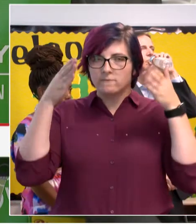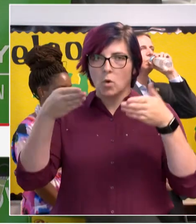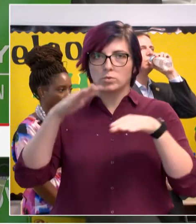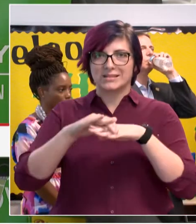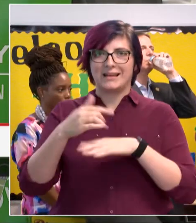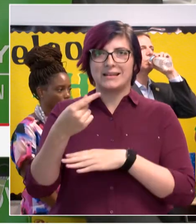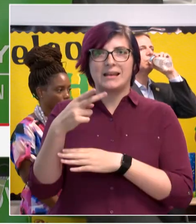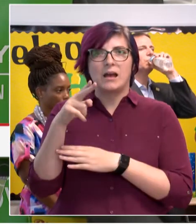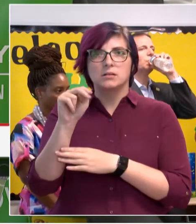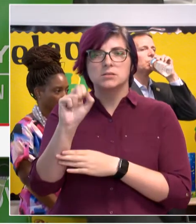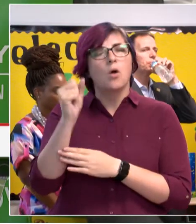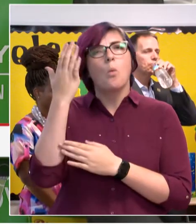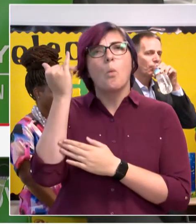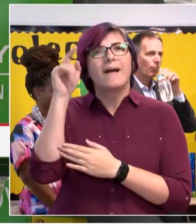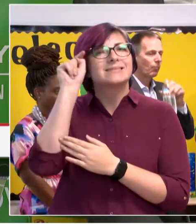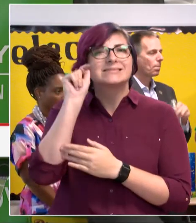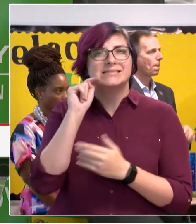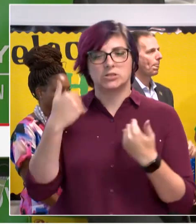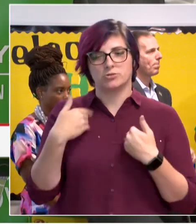a teenager have a gun?